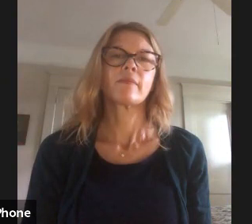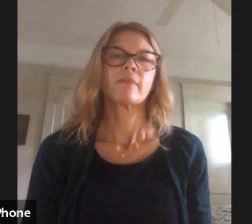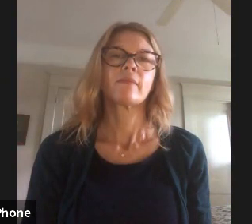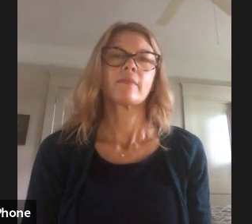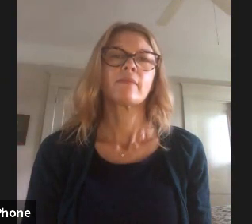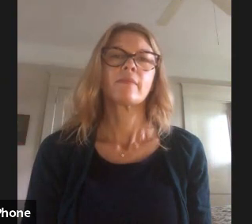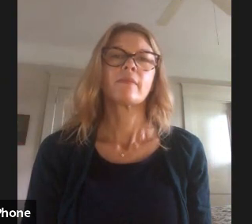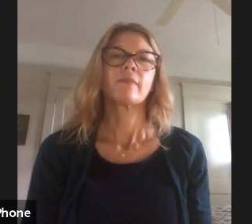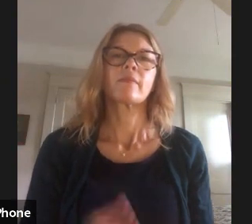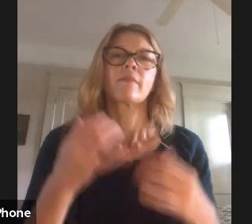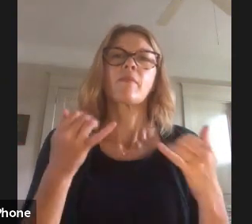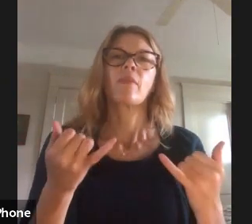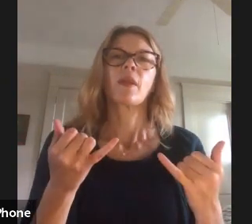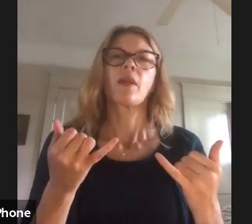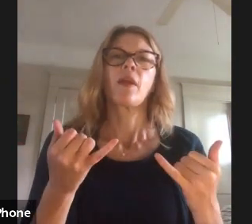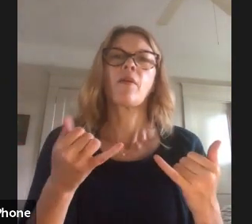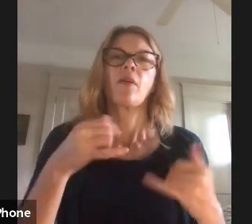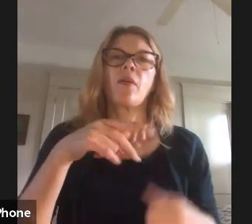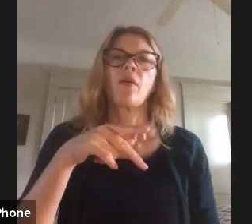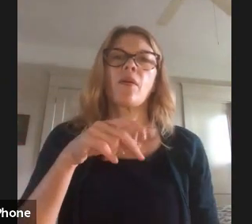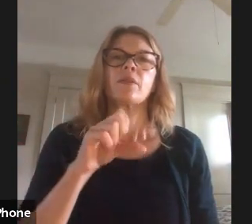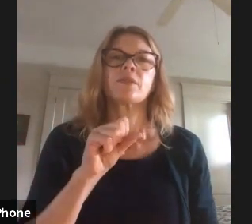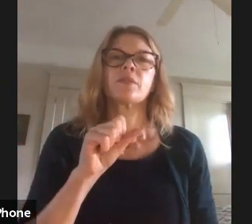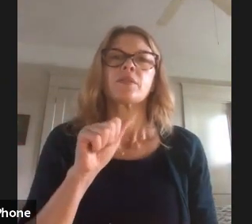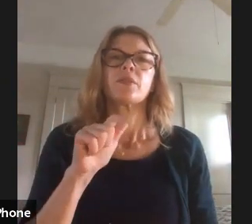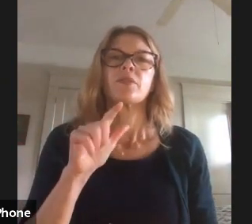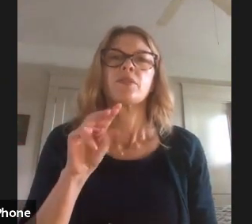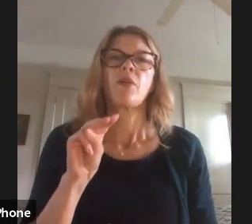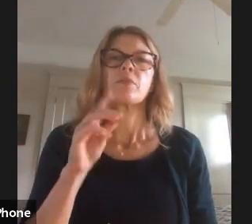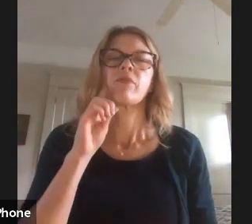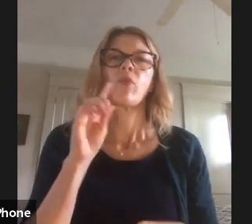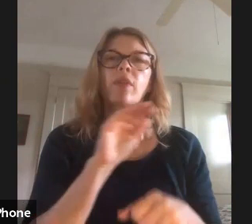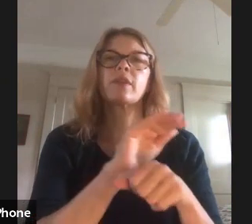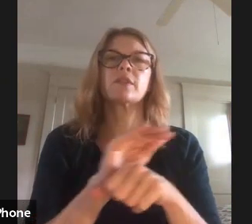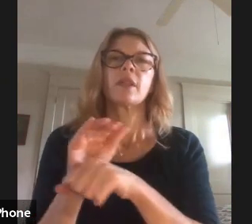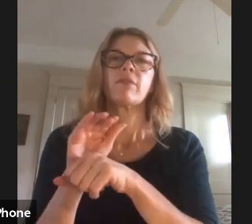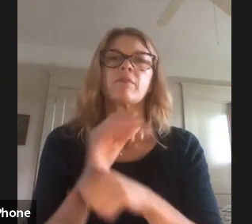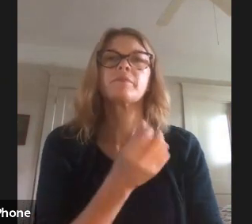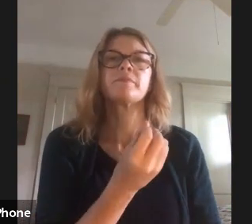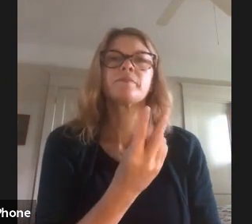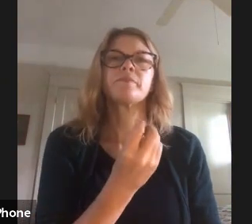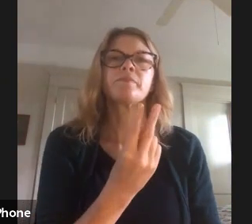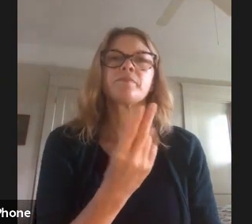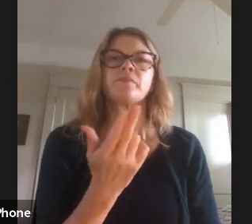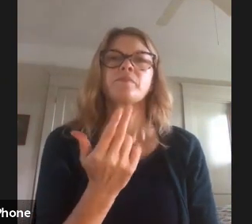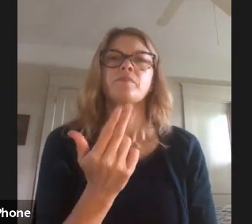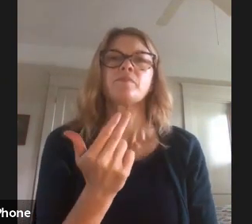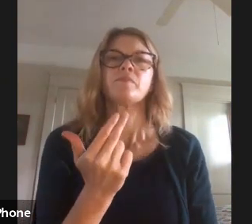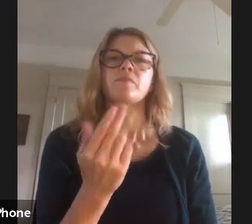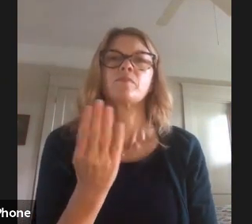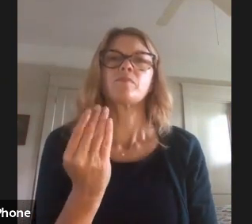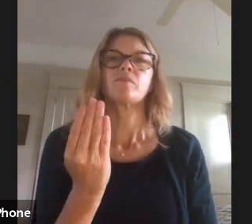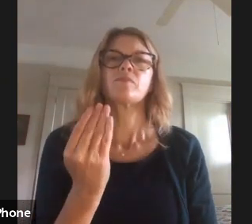Our psalms appointed for this evening are Psalms 12, 13, and